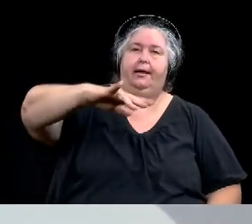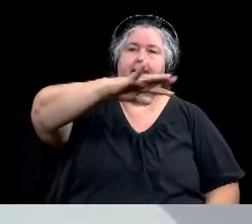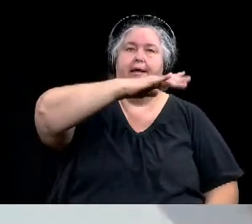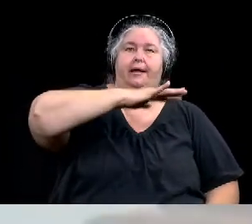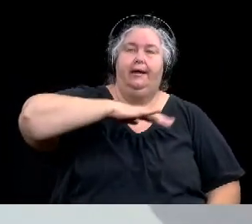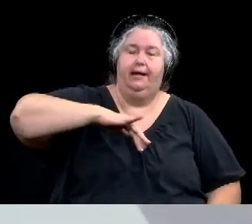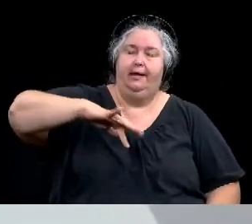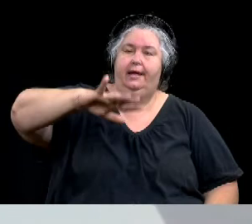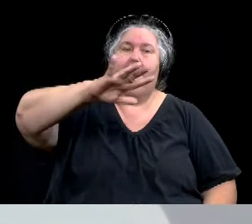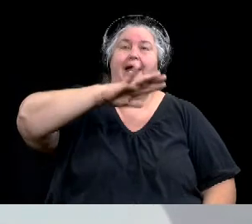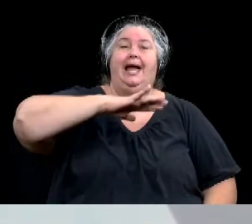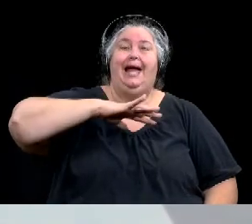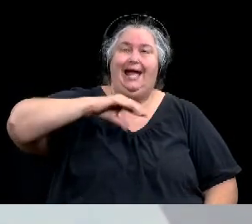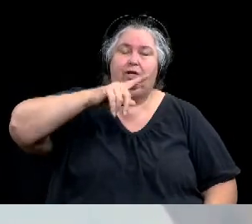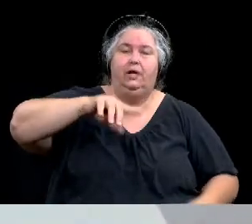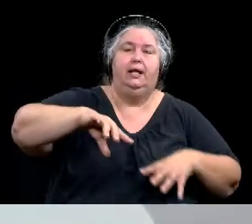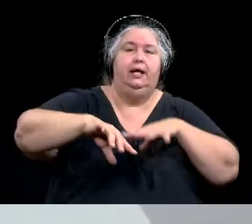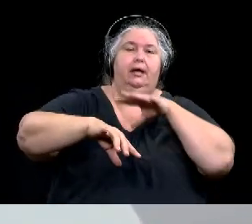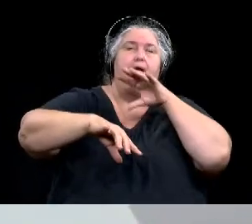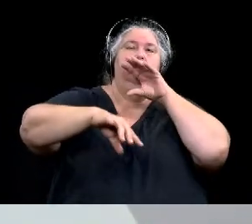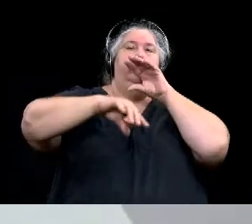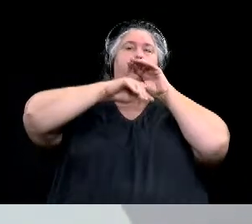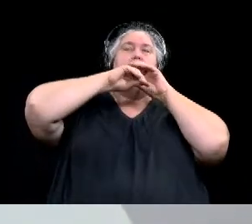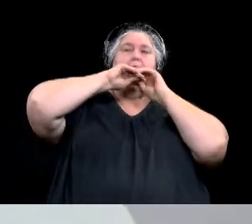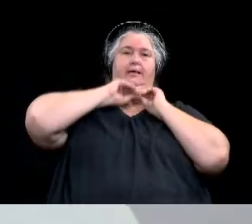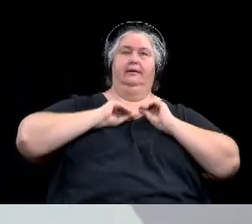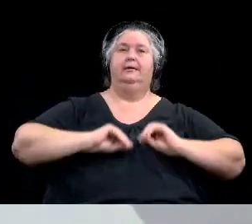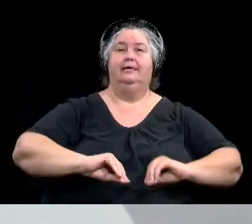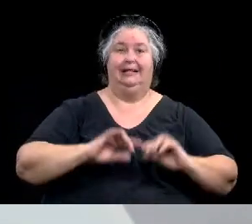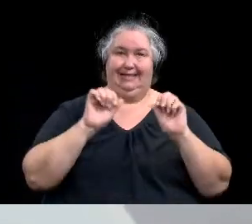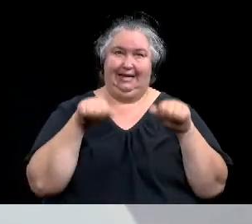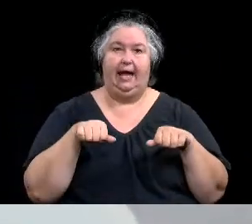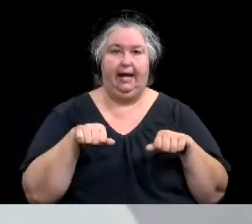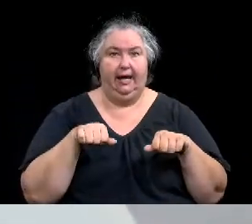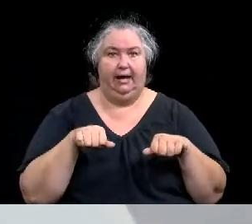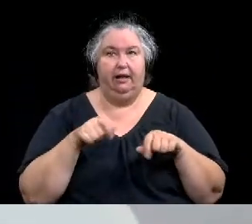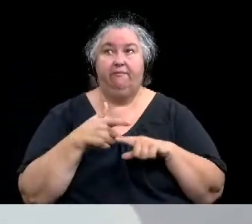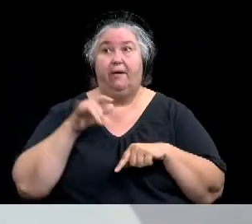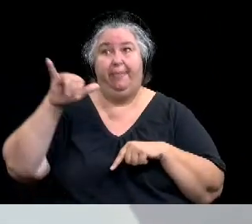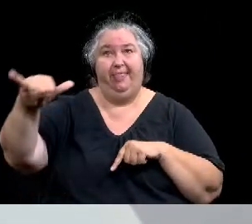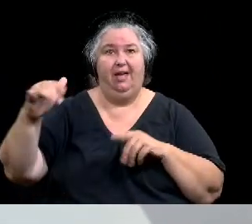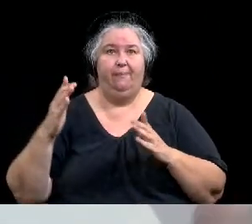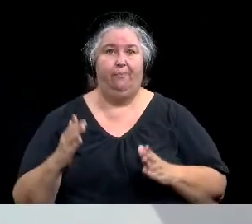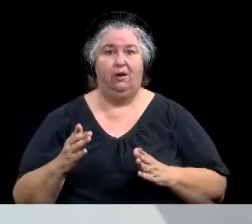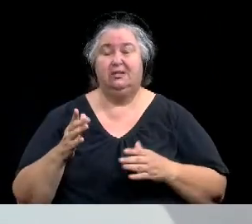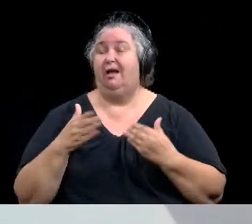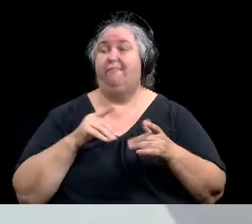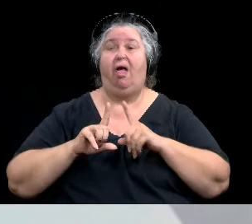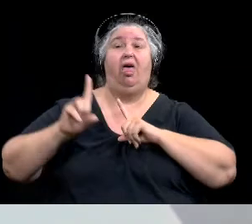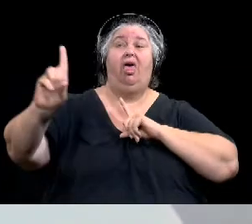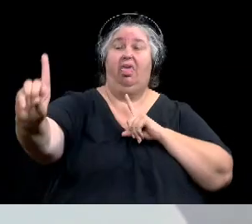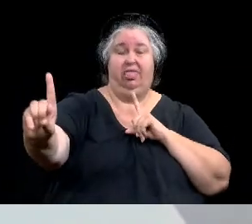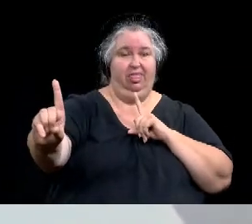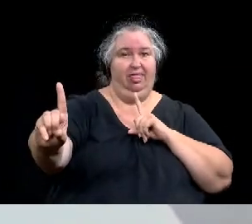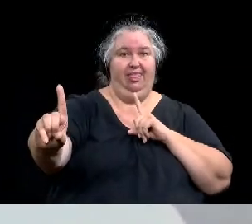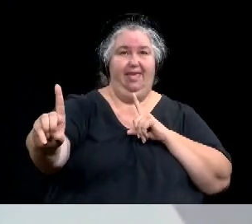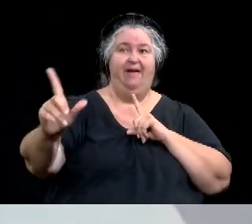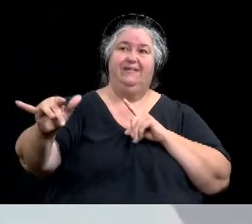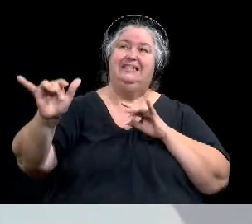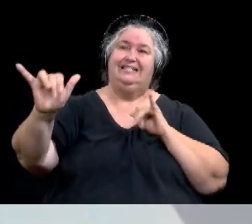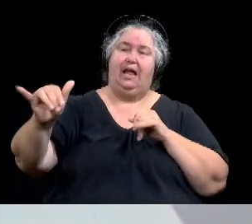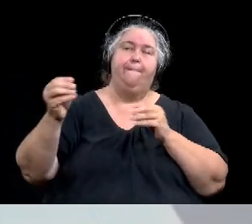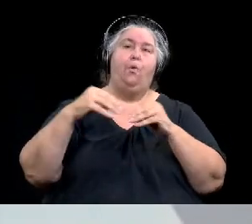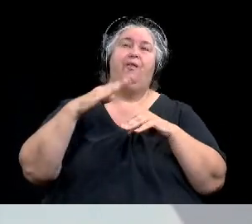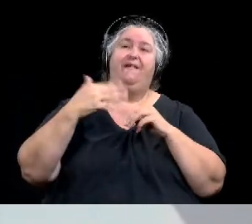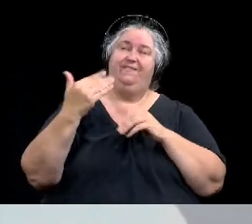you, and you can get the virus from that person. Again, even if there's six feet of